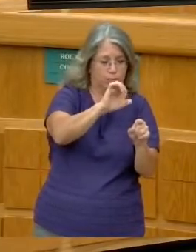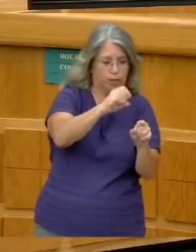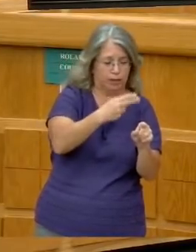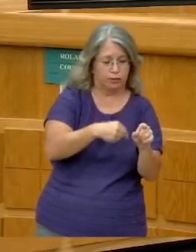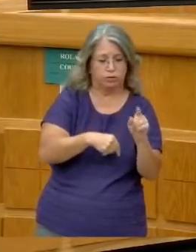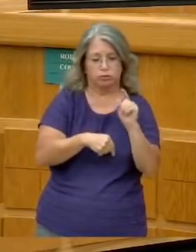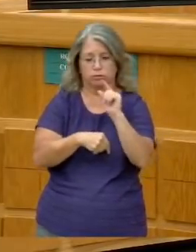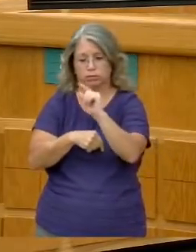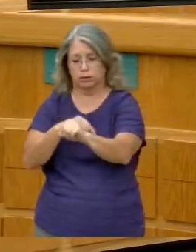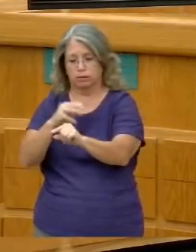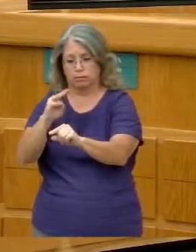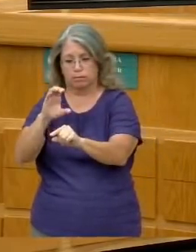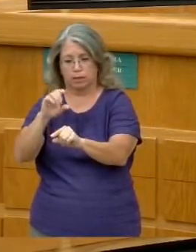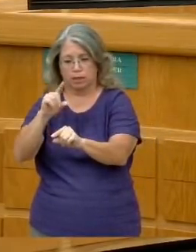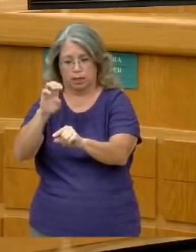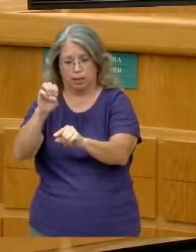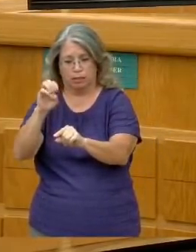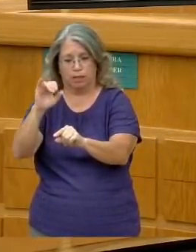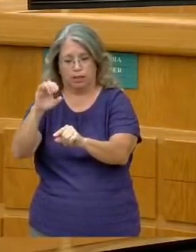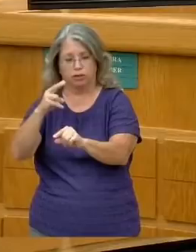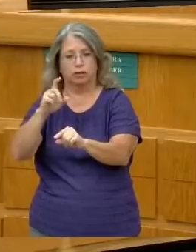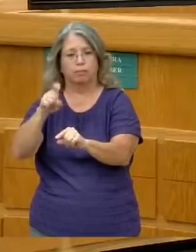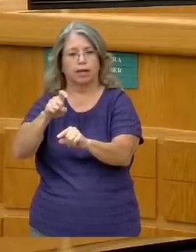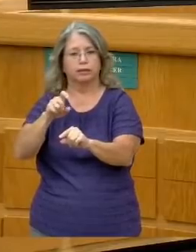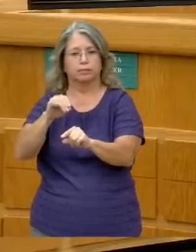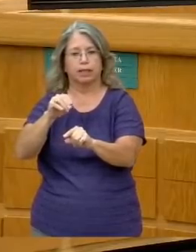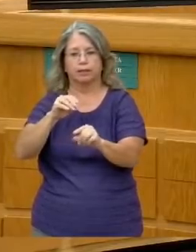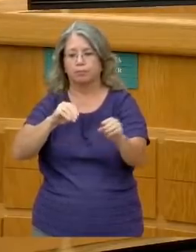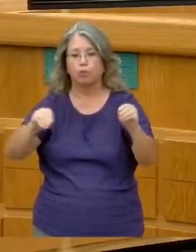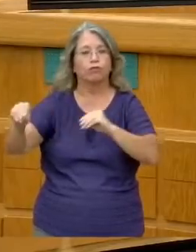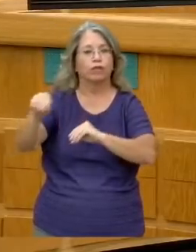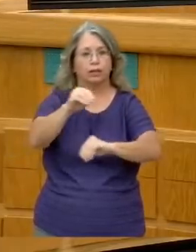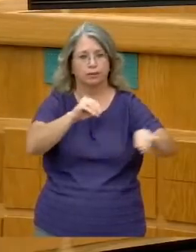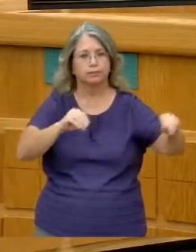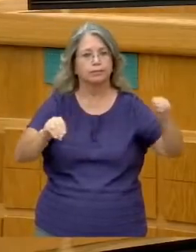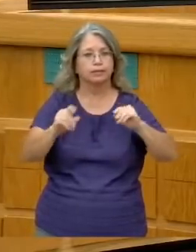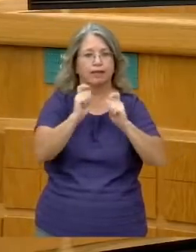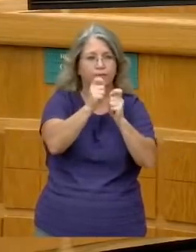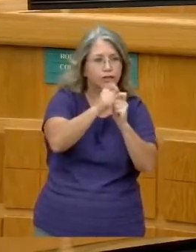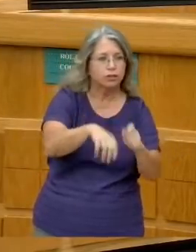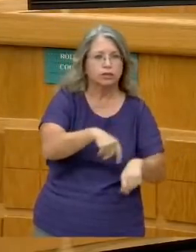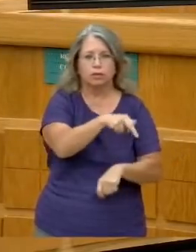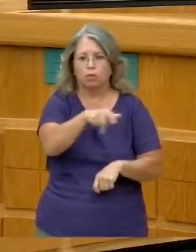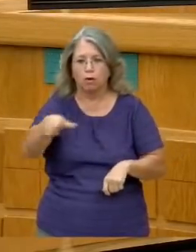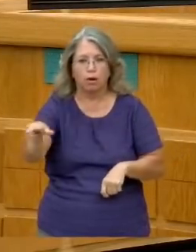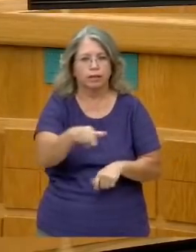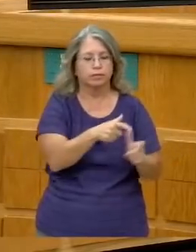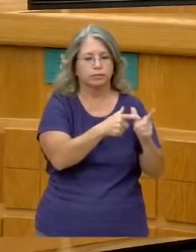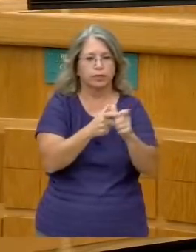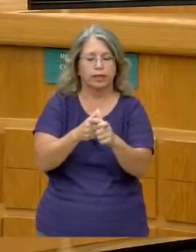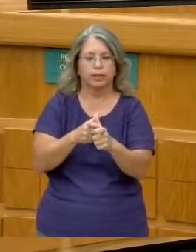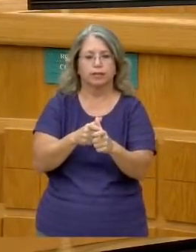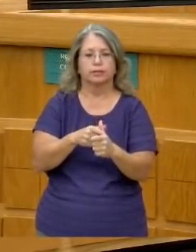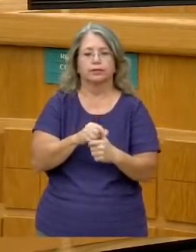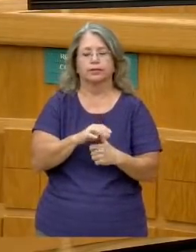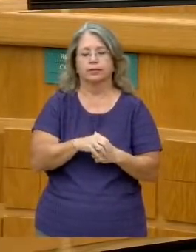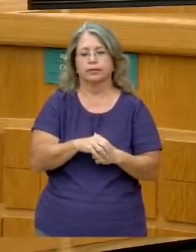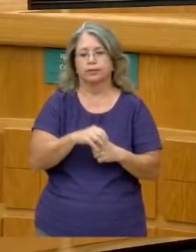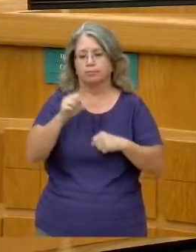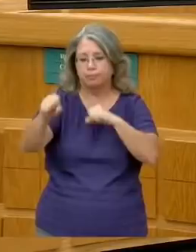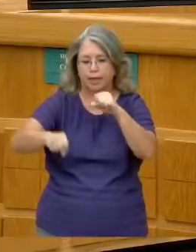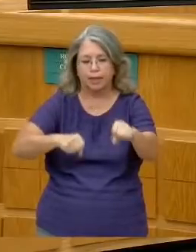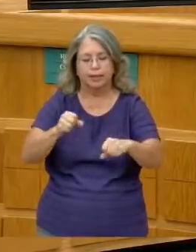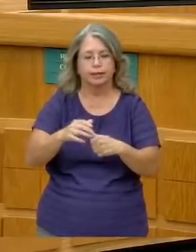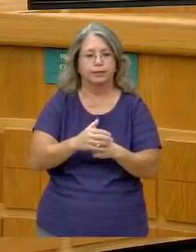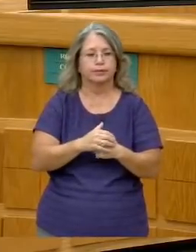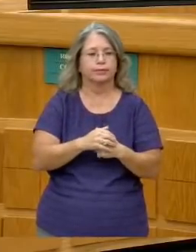McGee Beach. So that's why this is what this slide addresses here. So as long as you're walking,